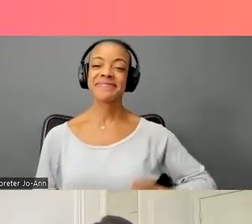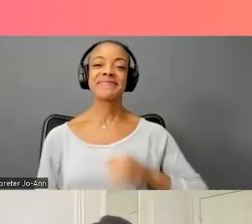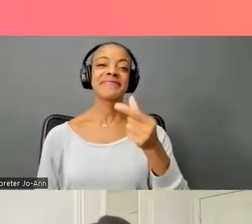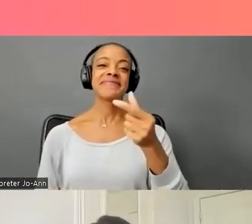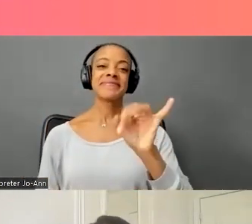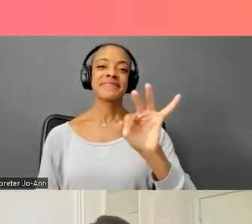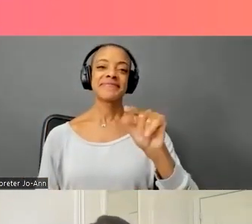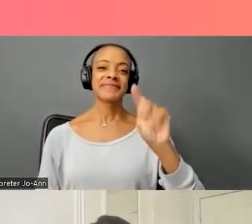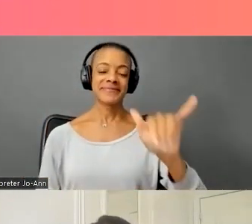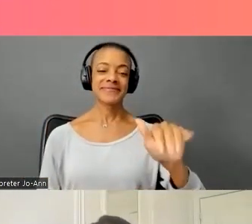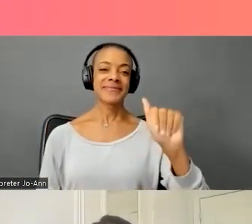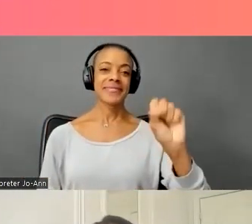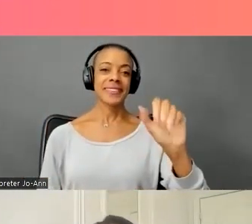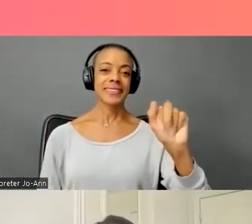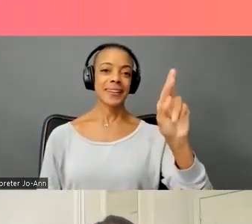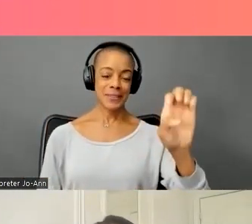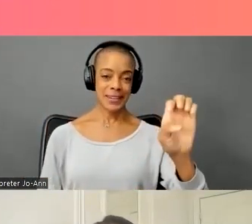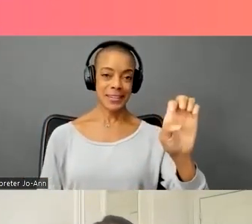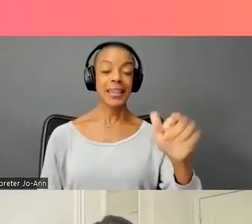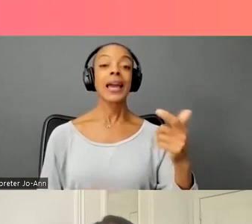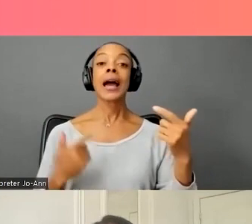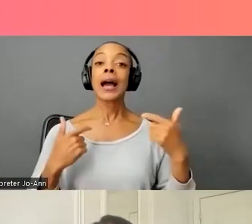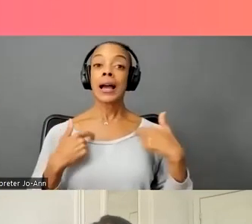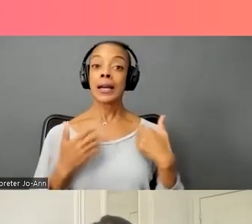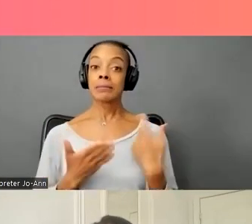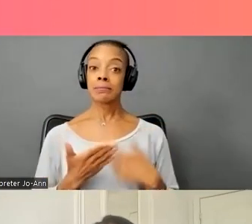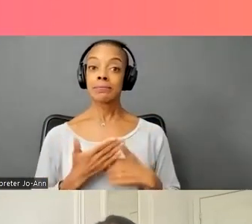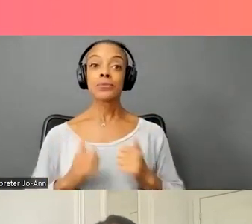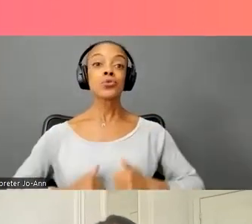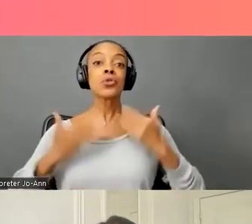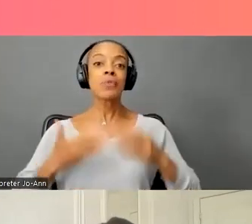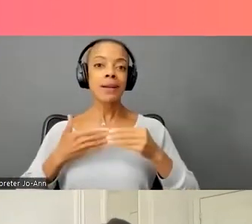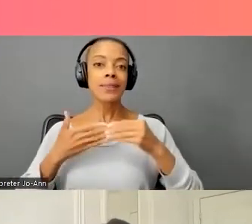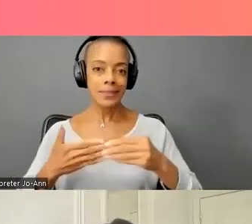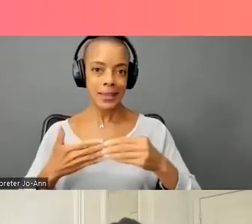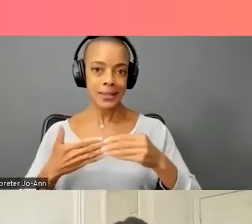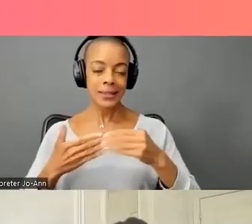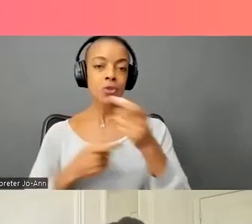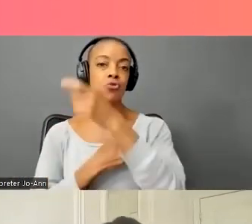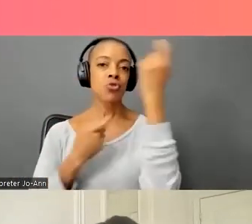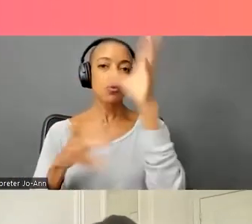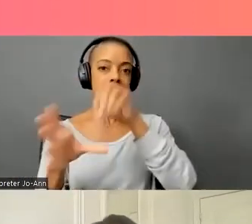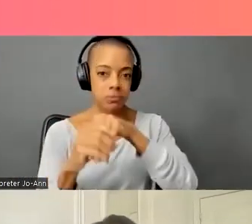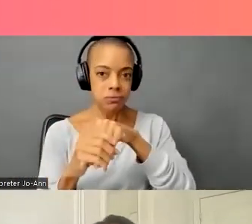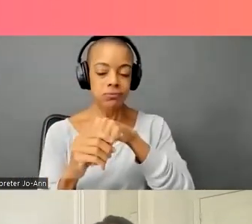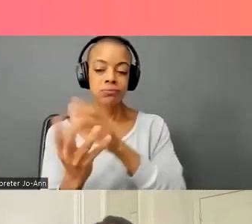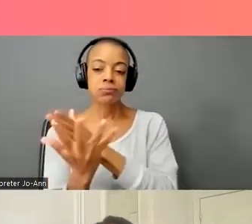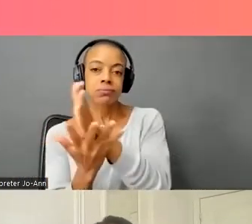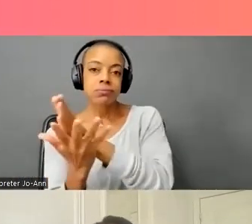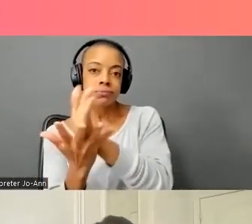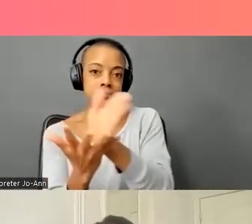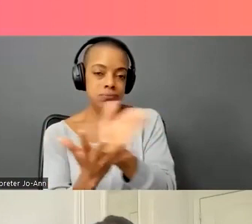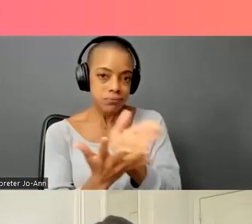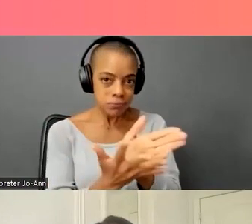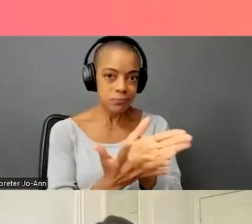name is Gifty Asare, and I'm going to be talking about survivor-led trauma-informed cross-sectoral solutions to